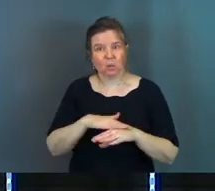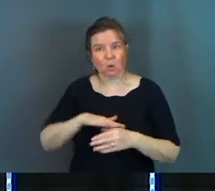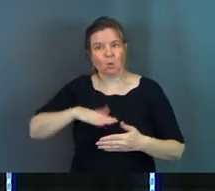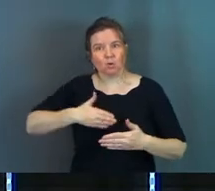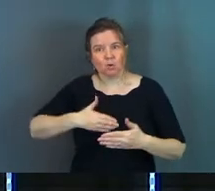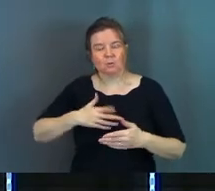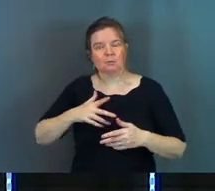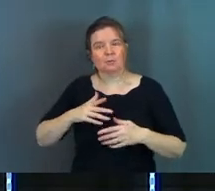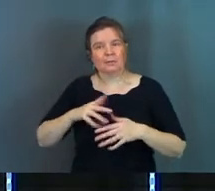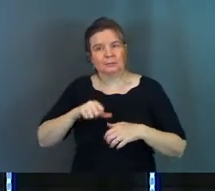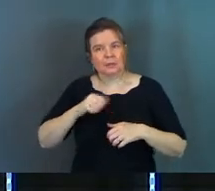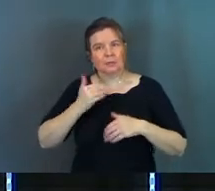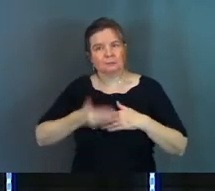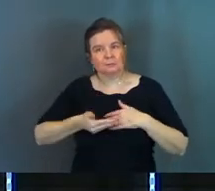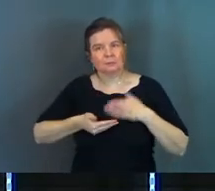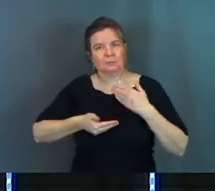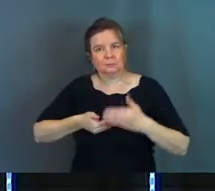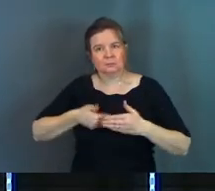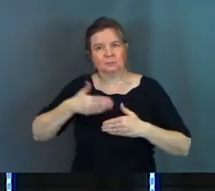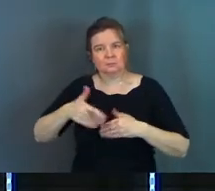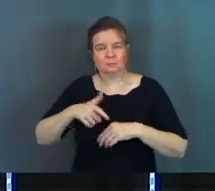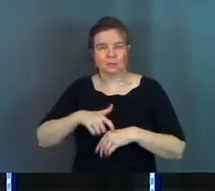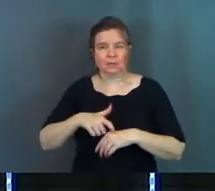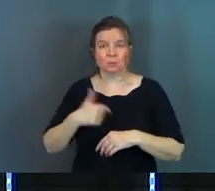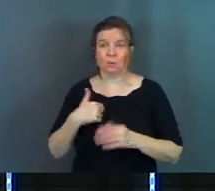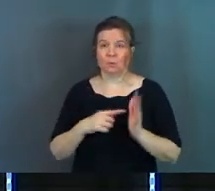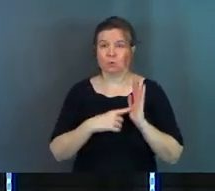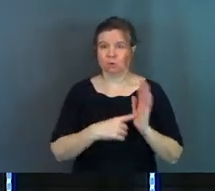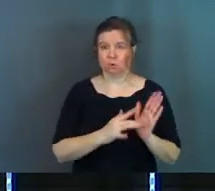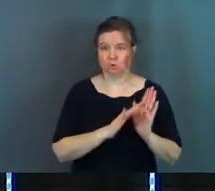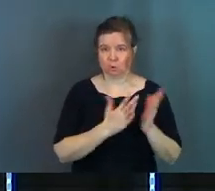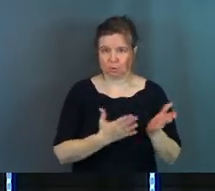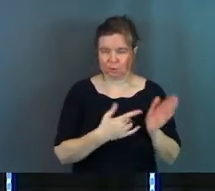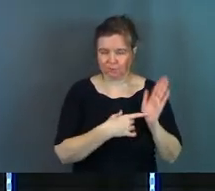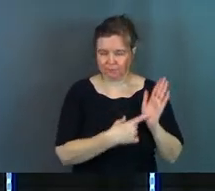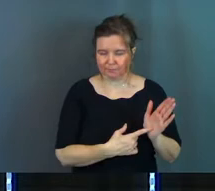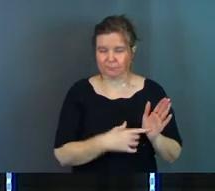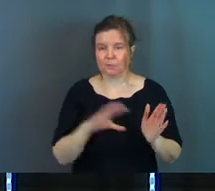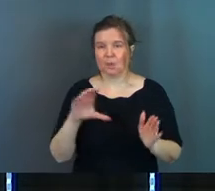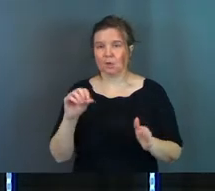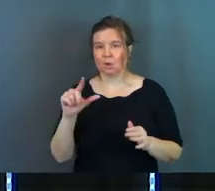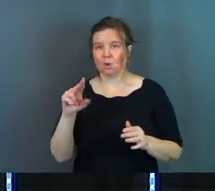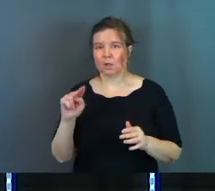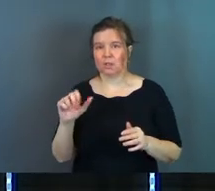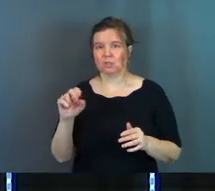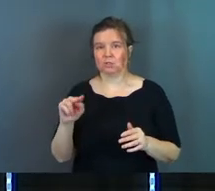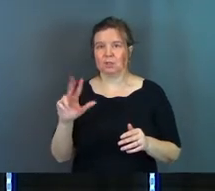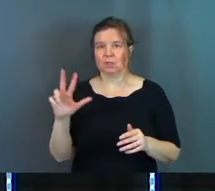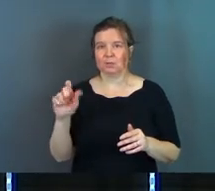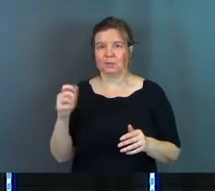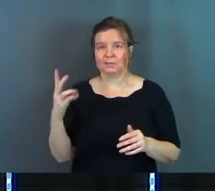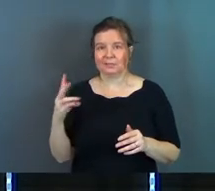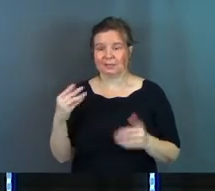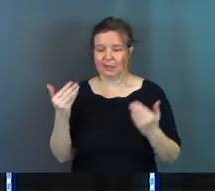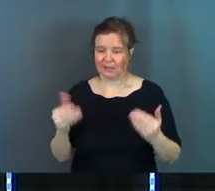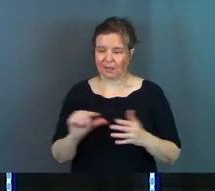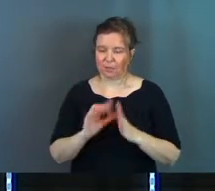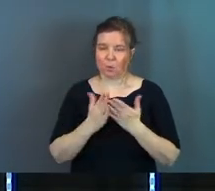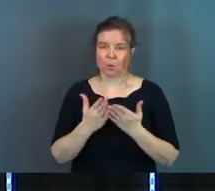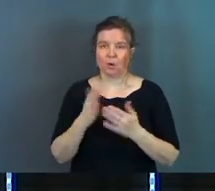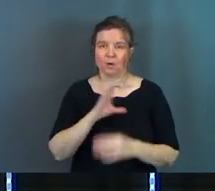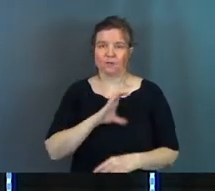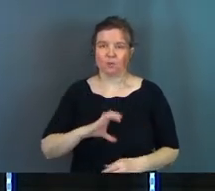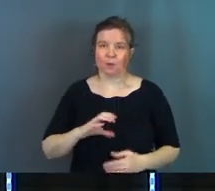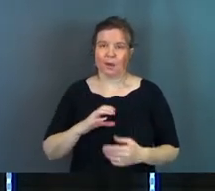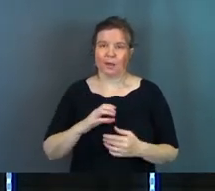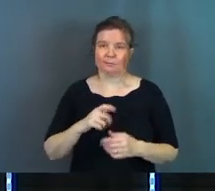takes time. So I've got a scripture that backs this up. Look at this. This is Colossians 3:16. It says, "Let the word of Christ